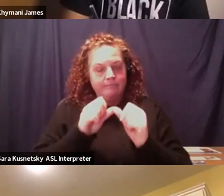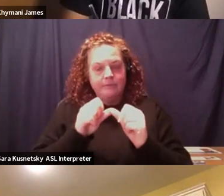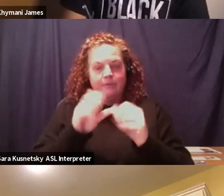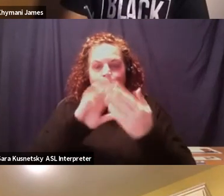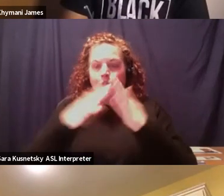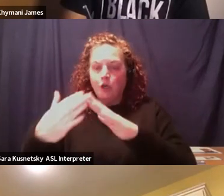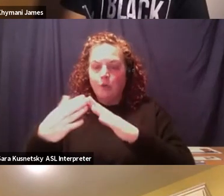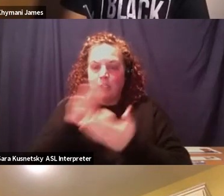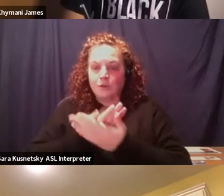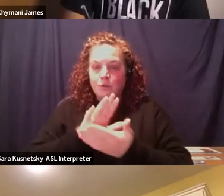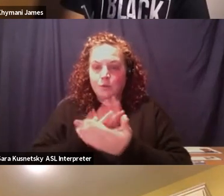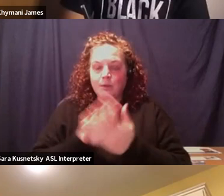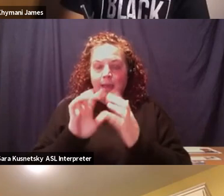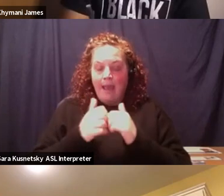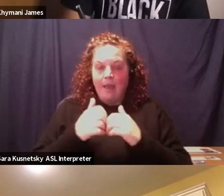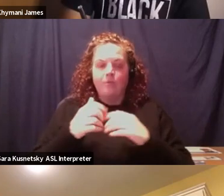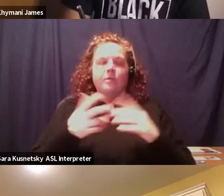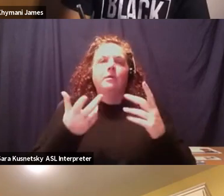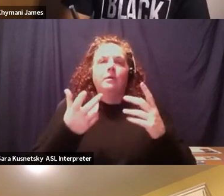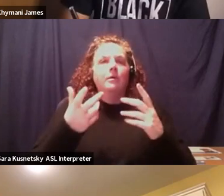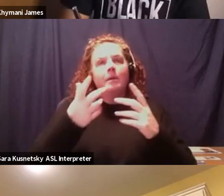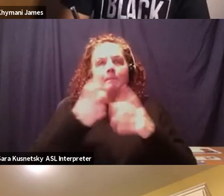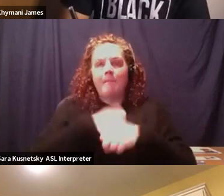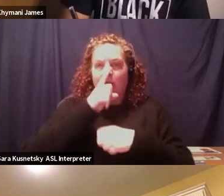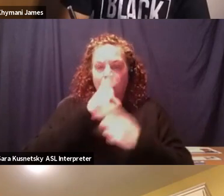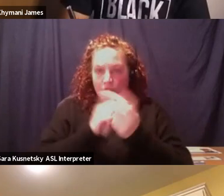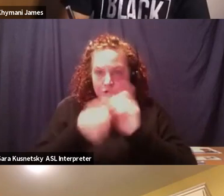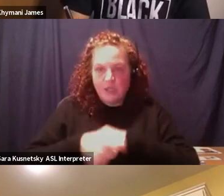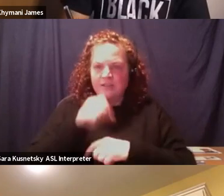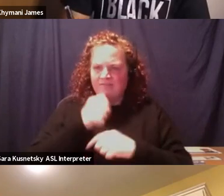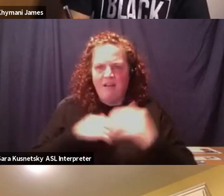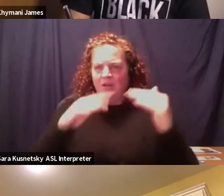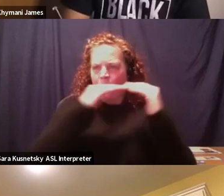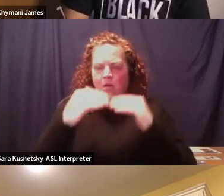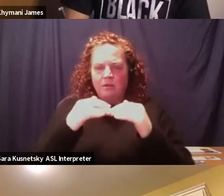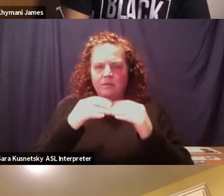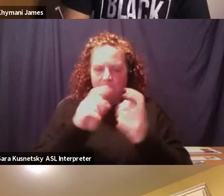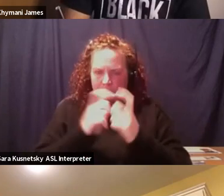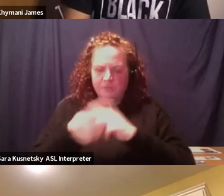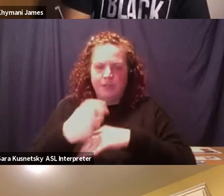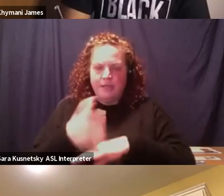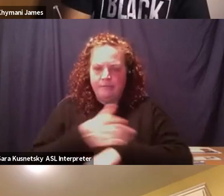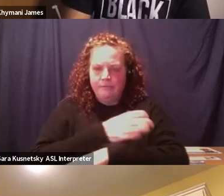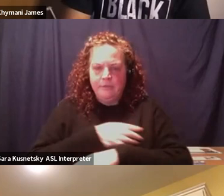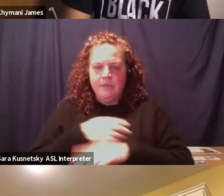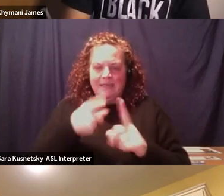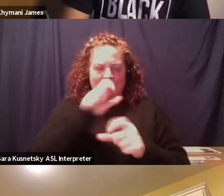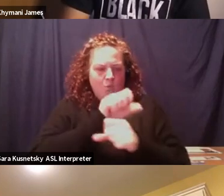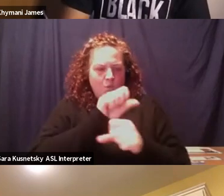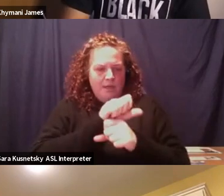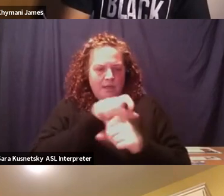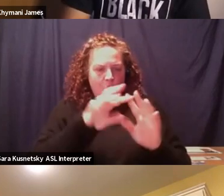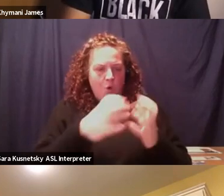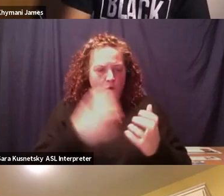schooling by knocking down systems of inequality in education. He is interested in this particular working group because he knows that tangible